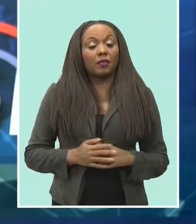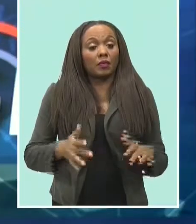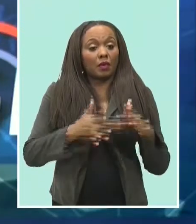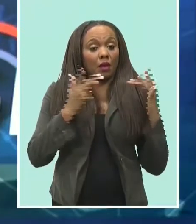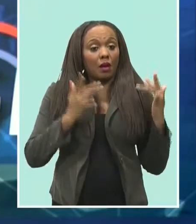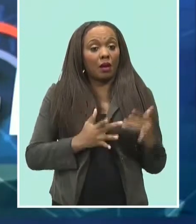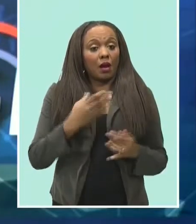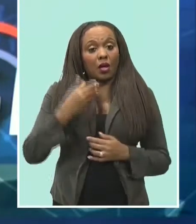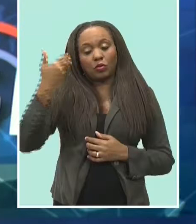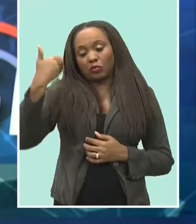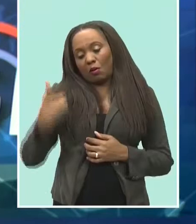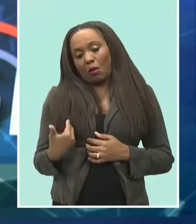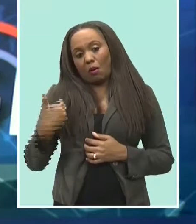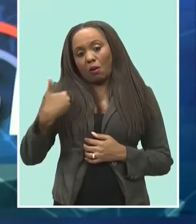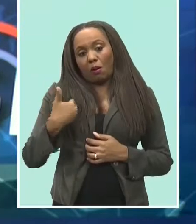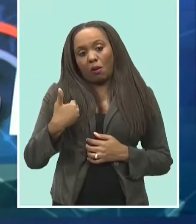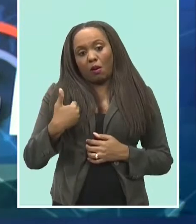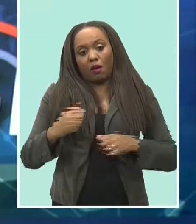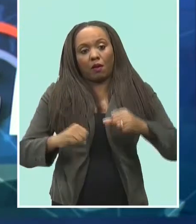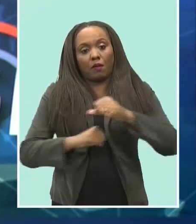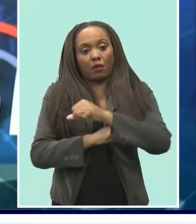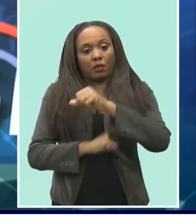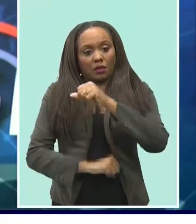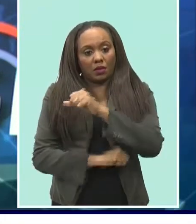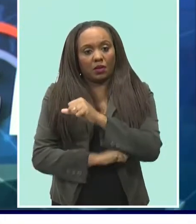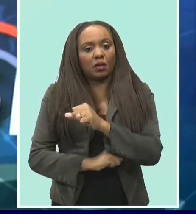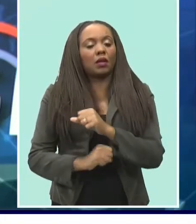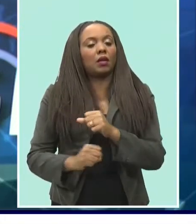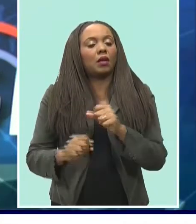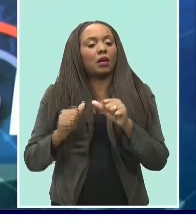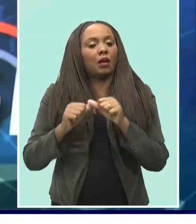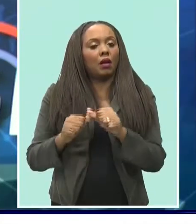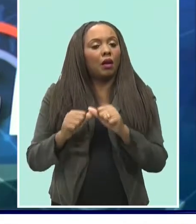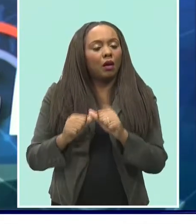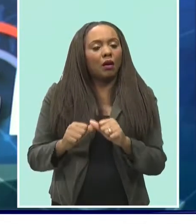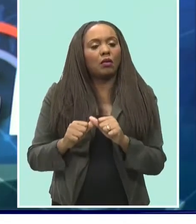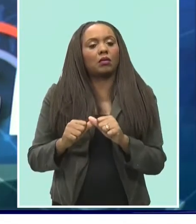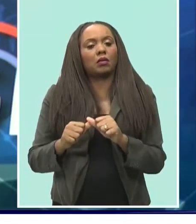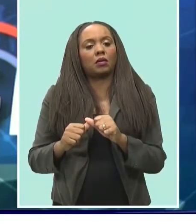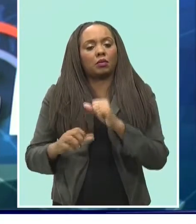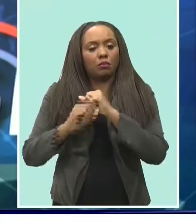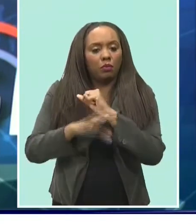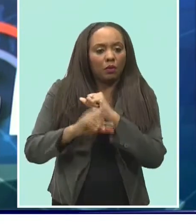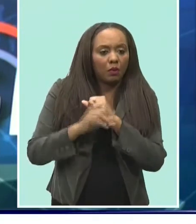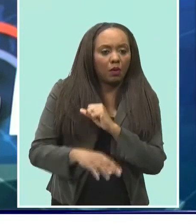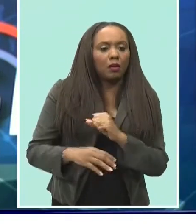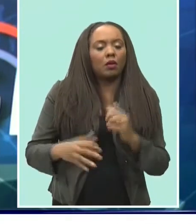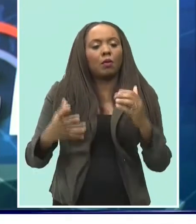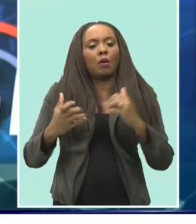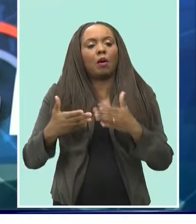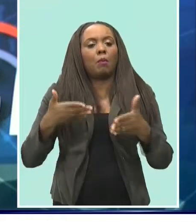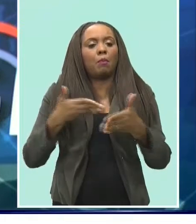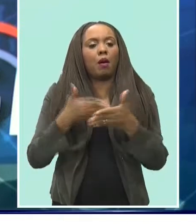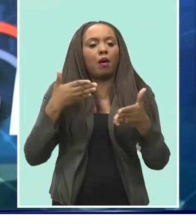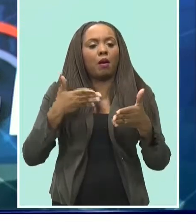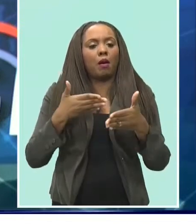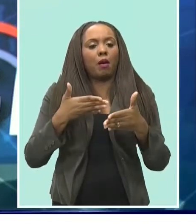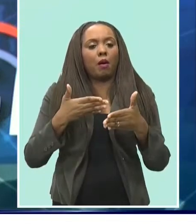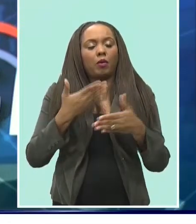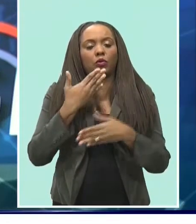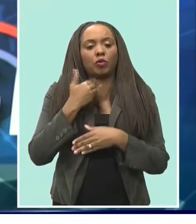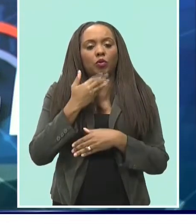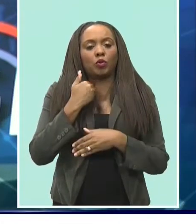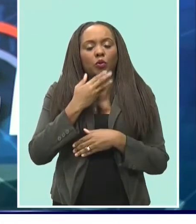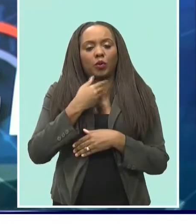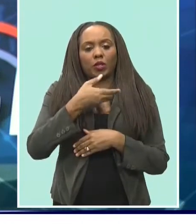As the Heart and Stroke Foundation of Barbados continues its campaign for a ban on sweetened beverages in schools, it has hosted a workshop for vendors